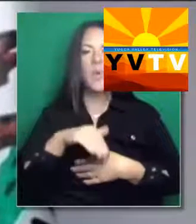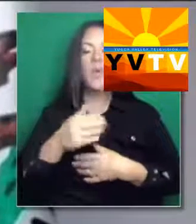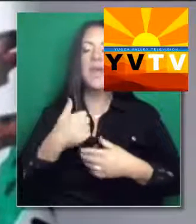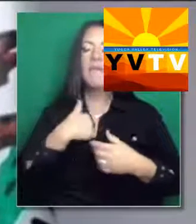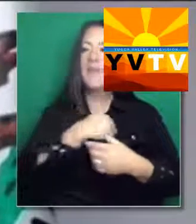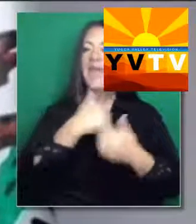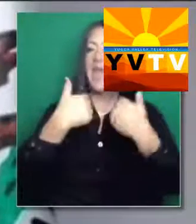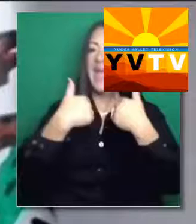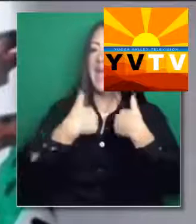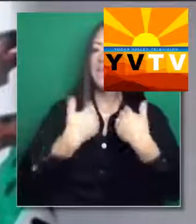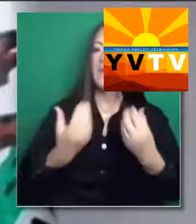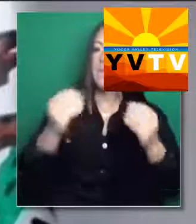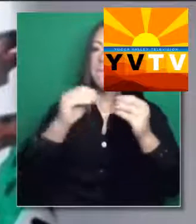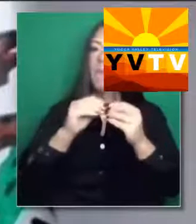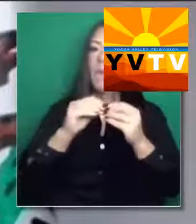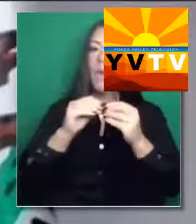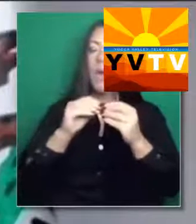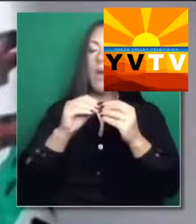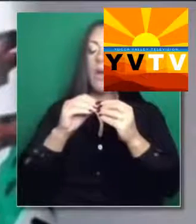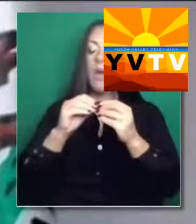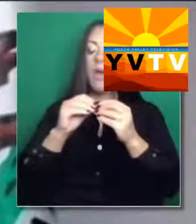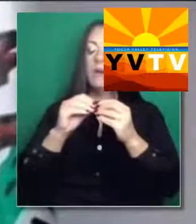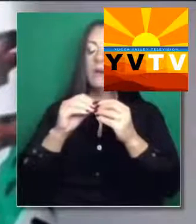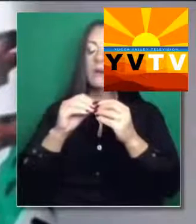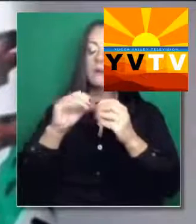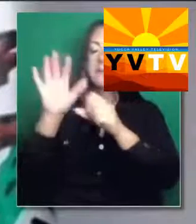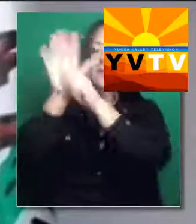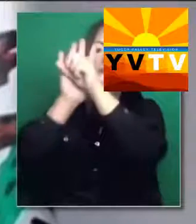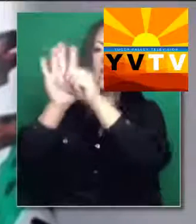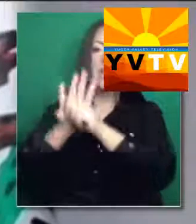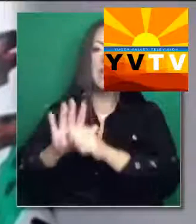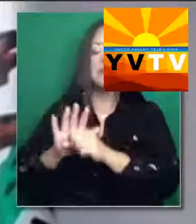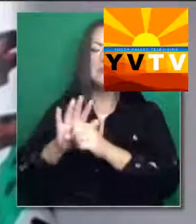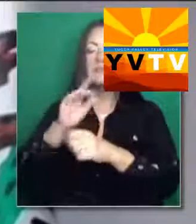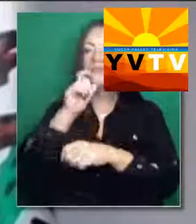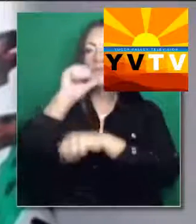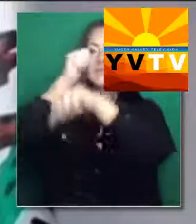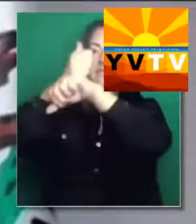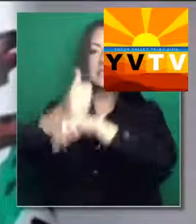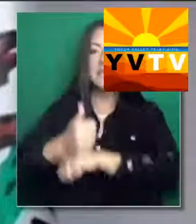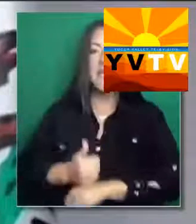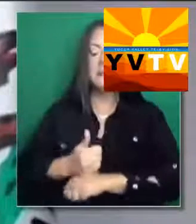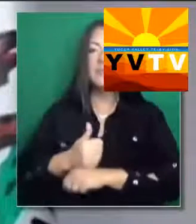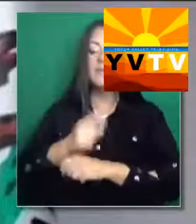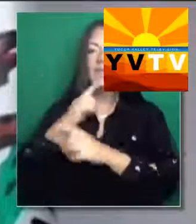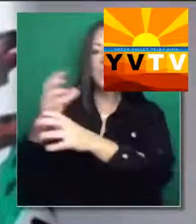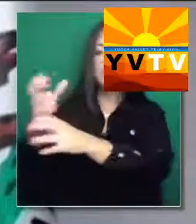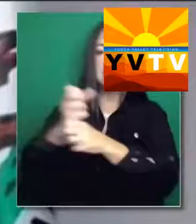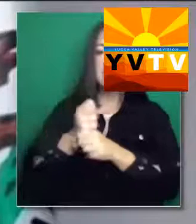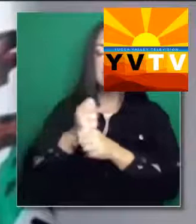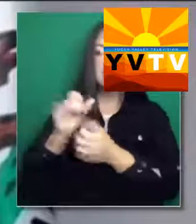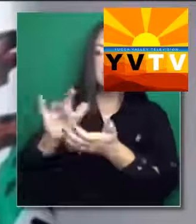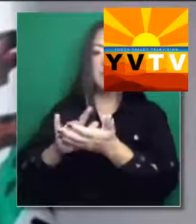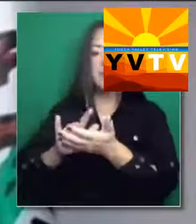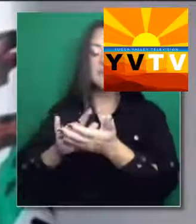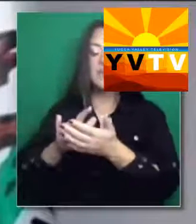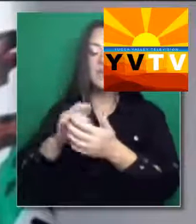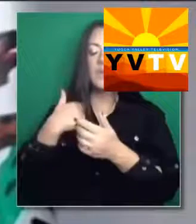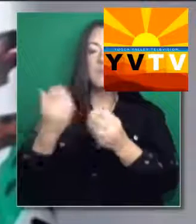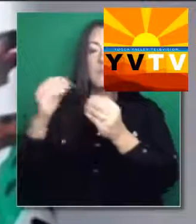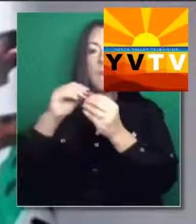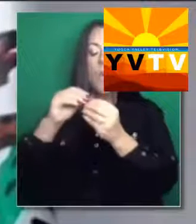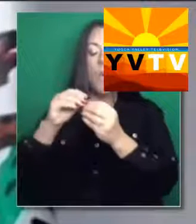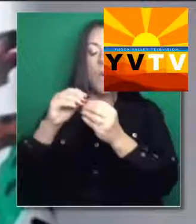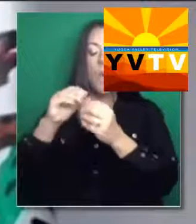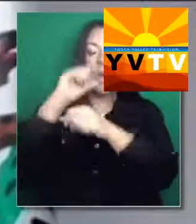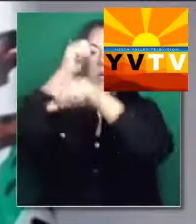we could do this even faster. But I think bringing these sort of prioritizations together, making sure that